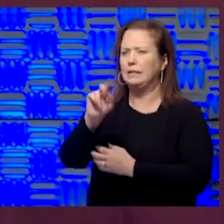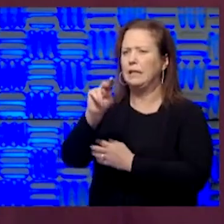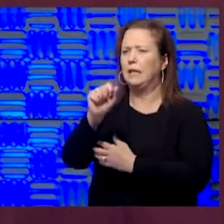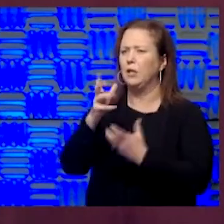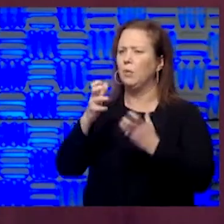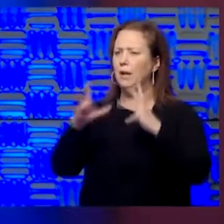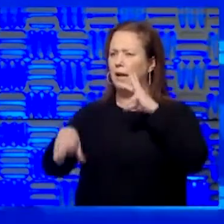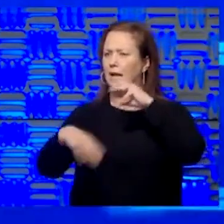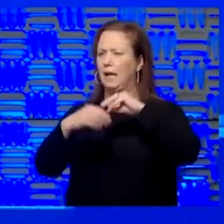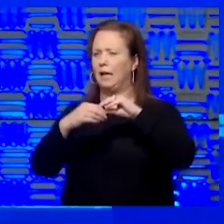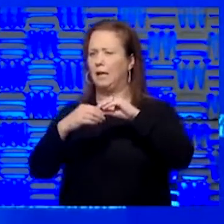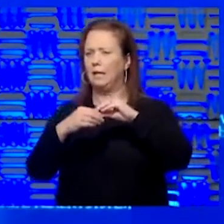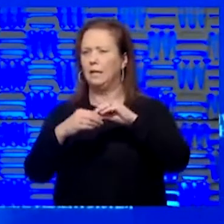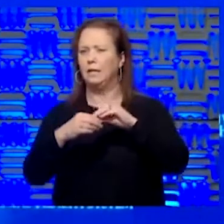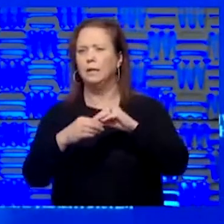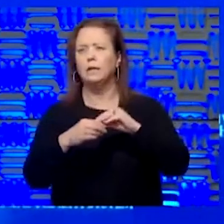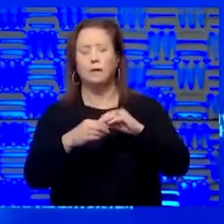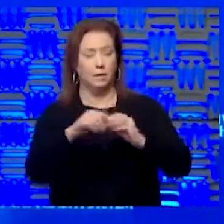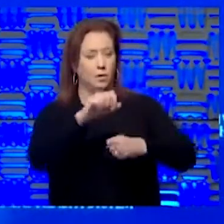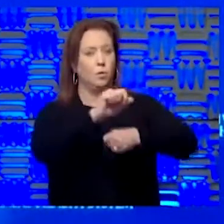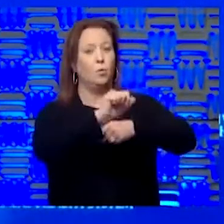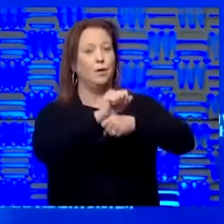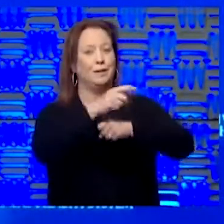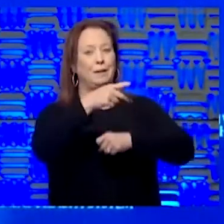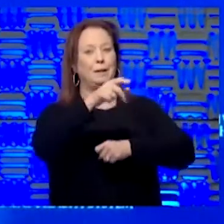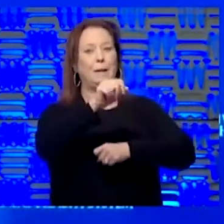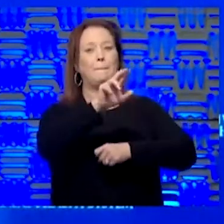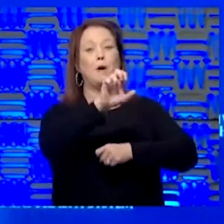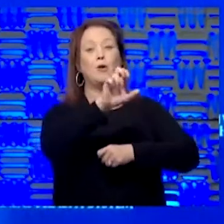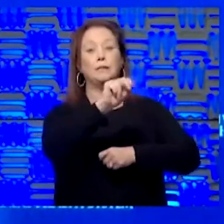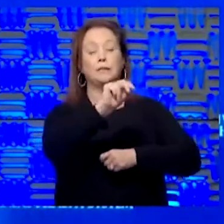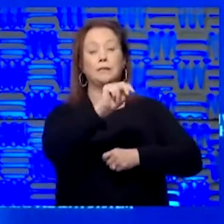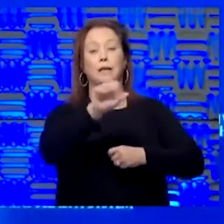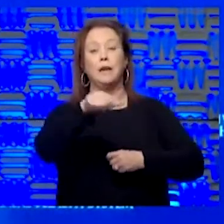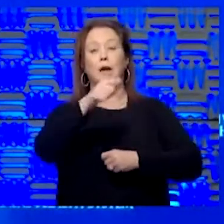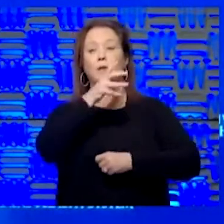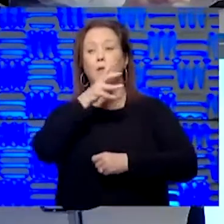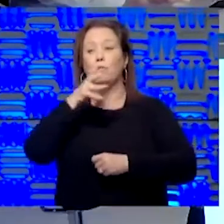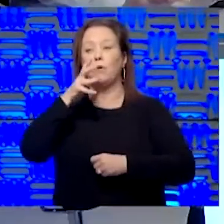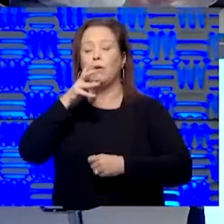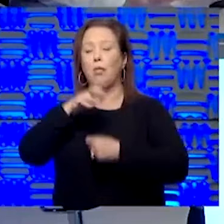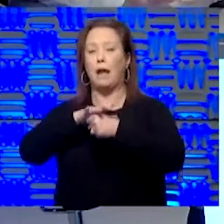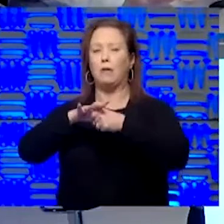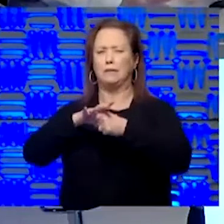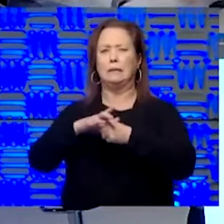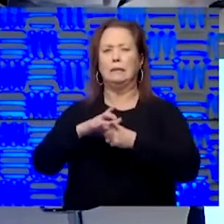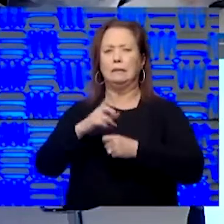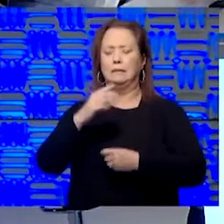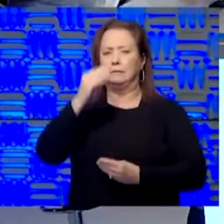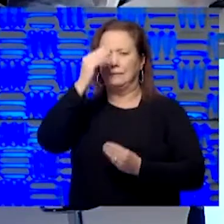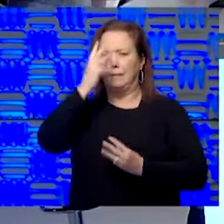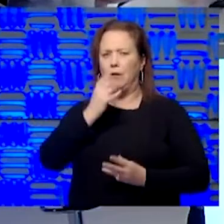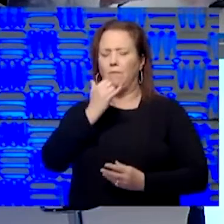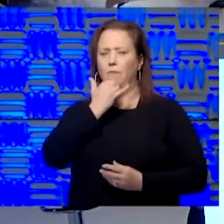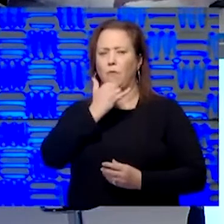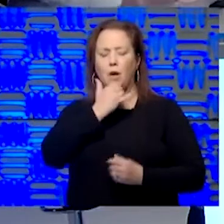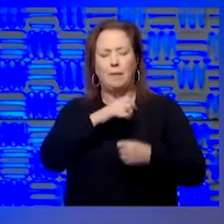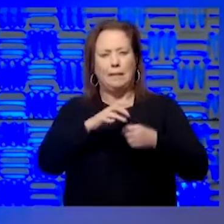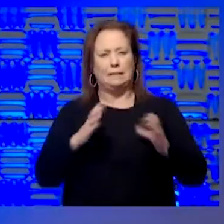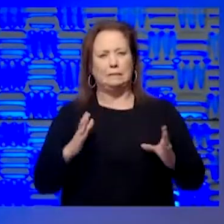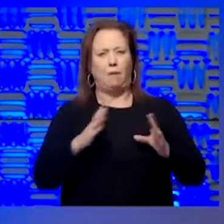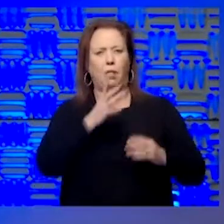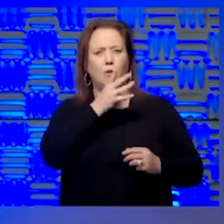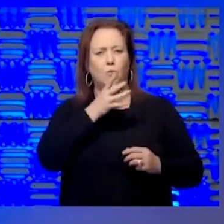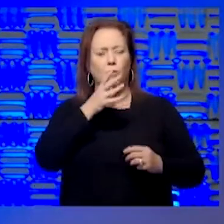something you wanted to add, I think? Yeah, absolutely. Having worked in Parsons and some other rural areas, and please correct me if I'm wrong, but in these smaller